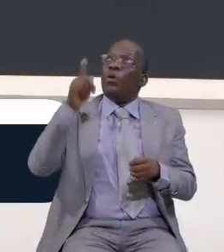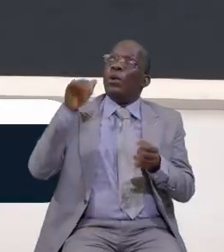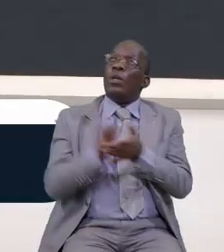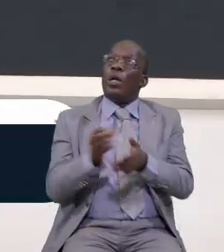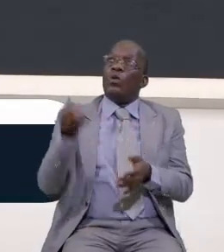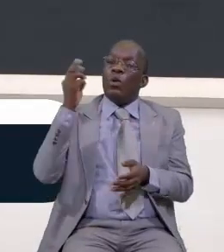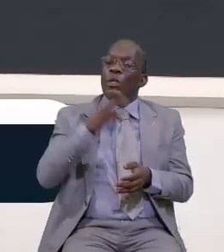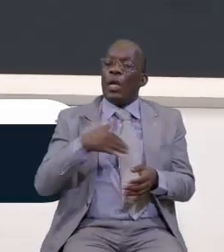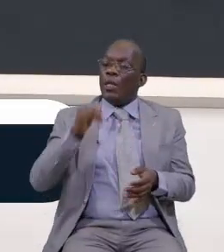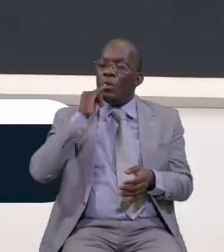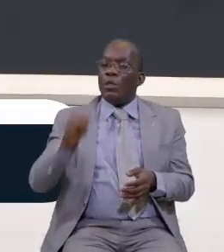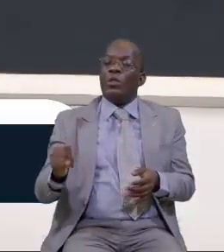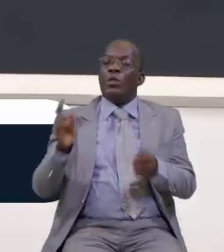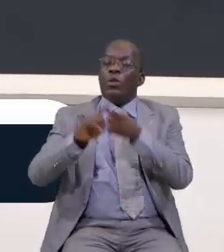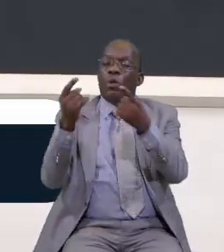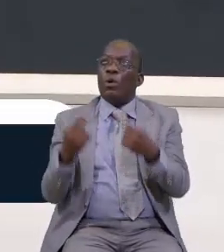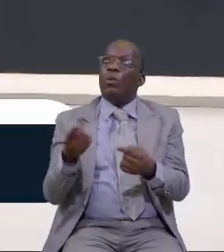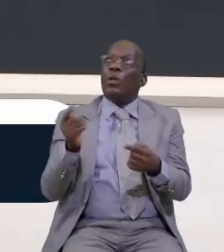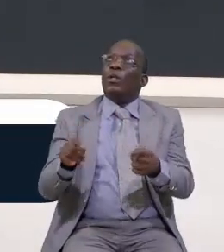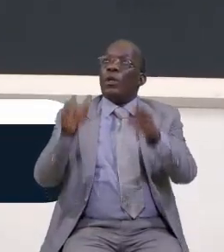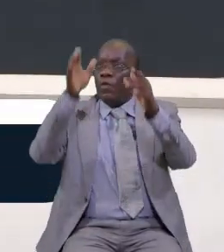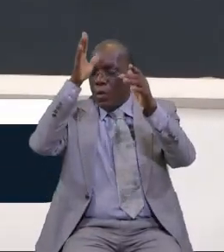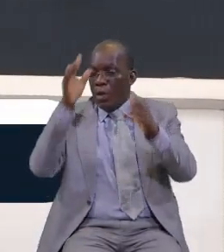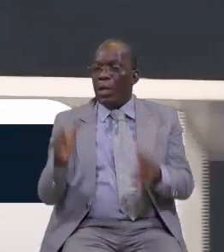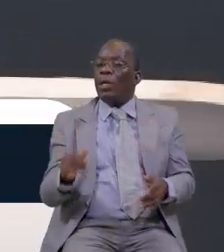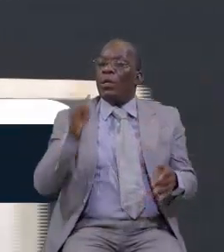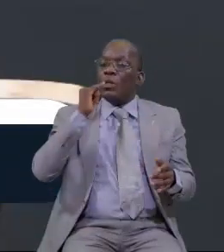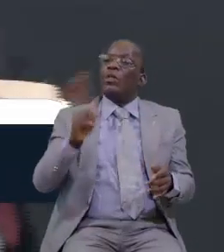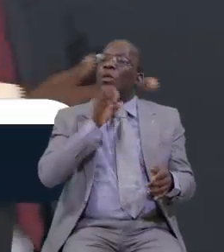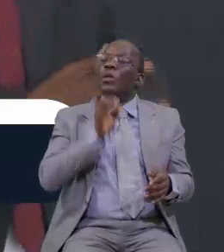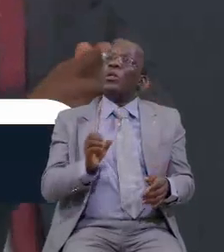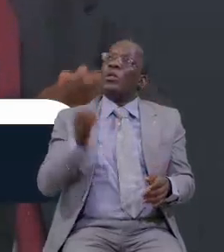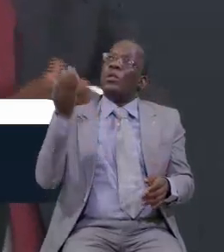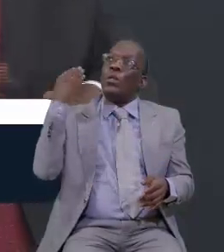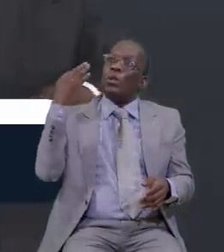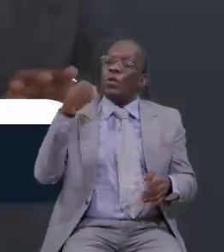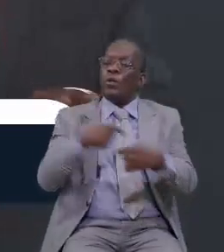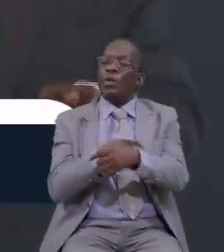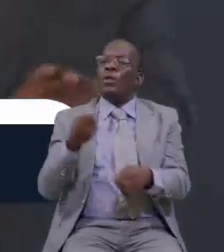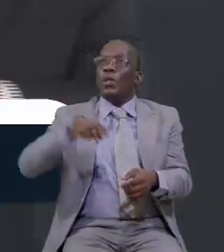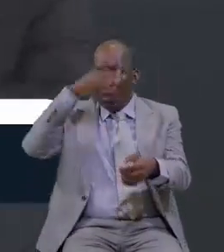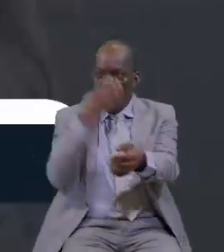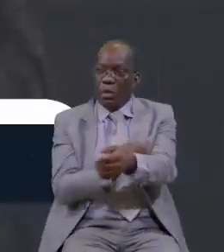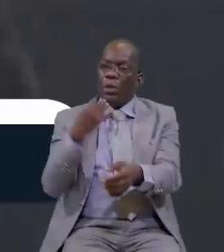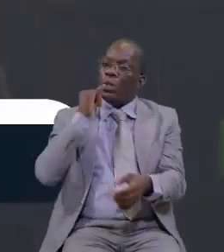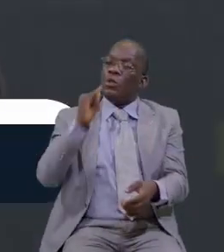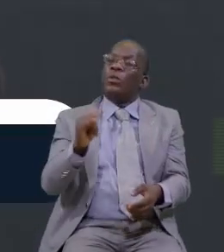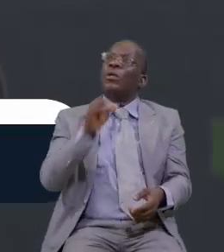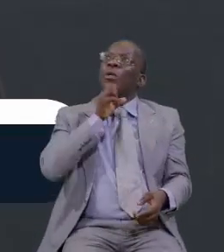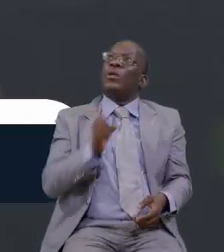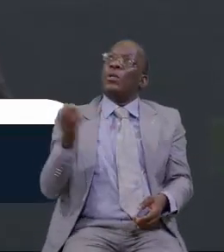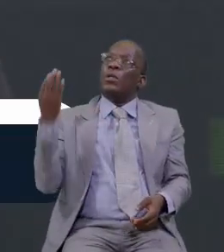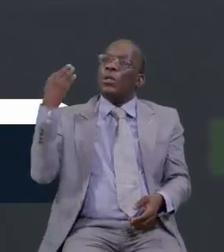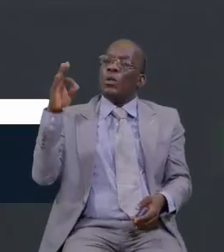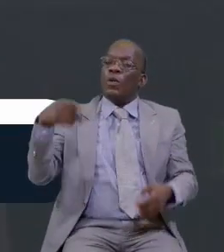Father is the Ancient of Days, so the Son is the Ancient of Days too. And he says, until the Ancient of